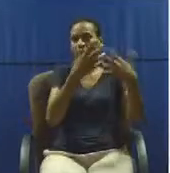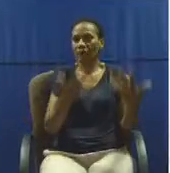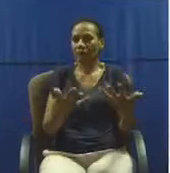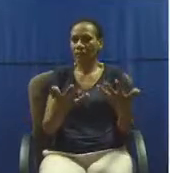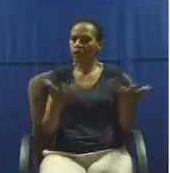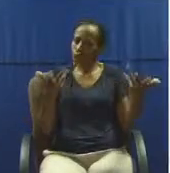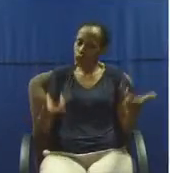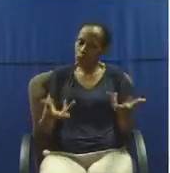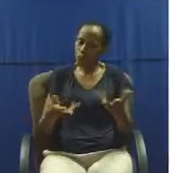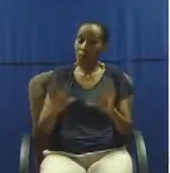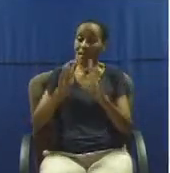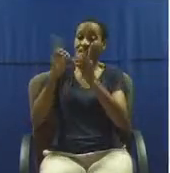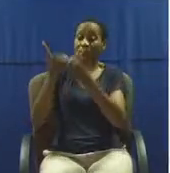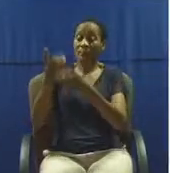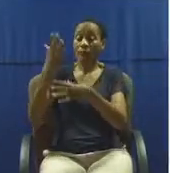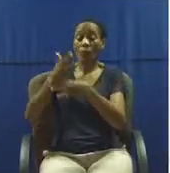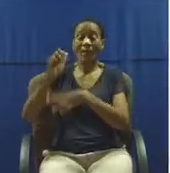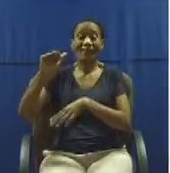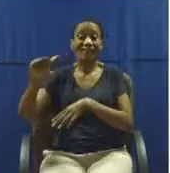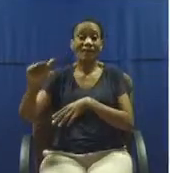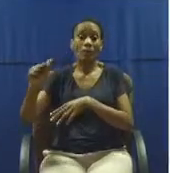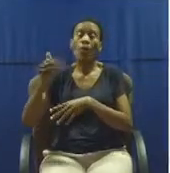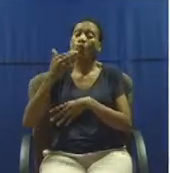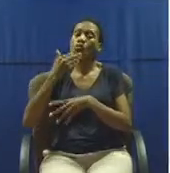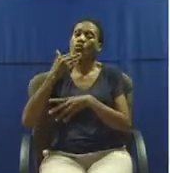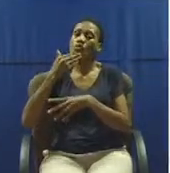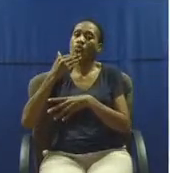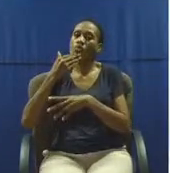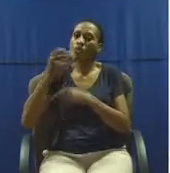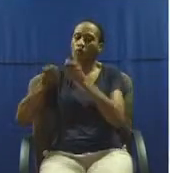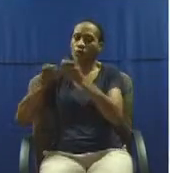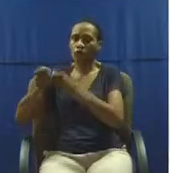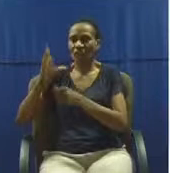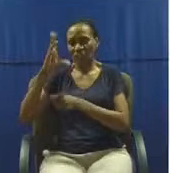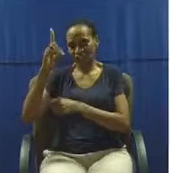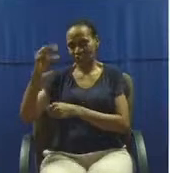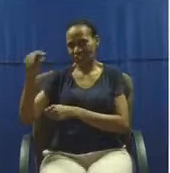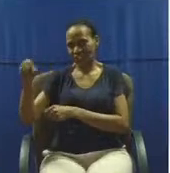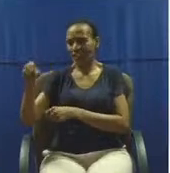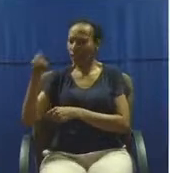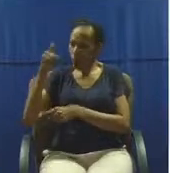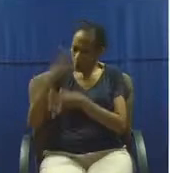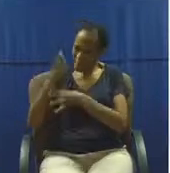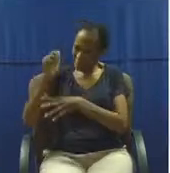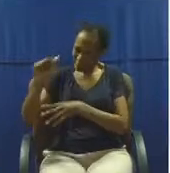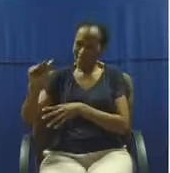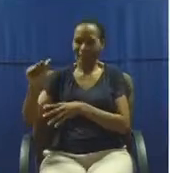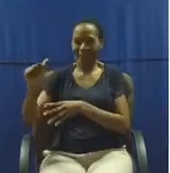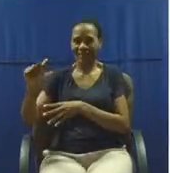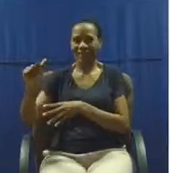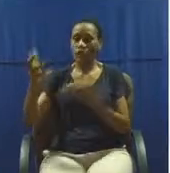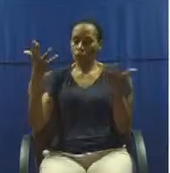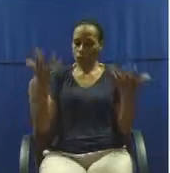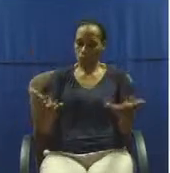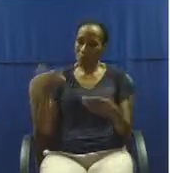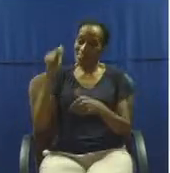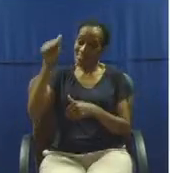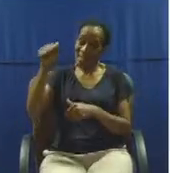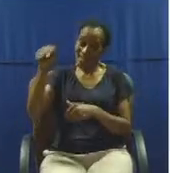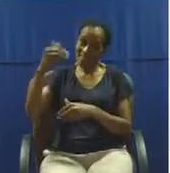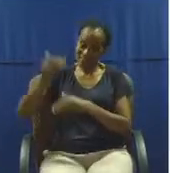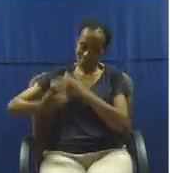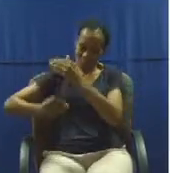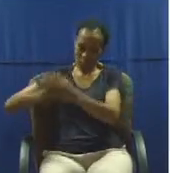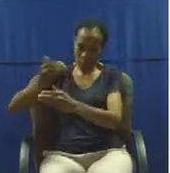running of the department to those people who've been appointed to do that. And that is a process,